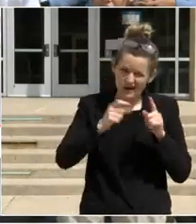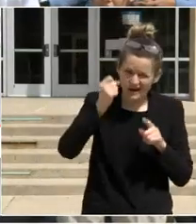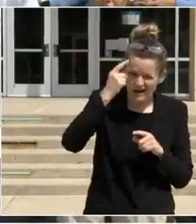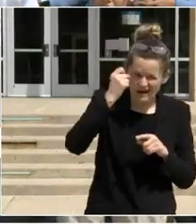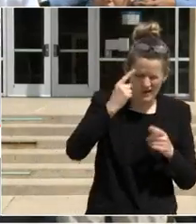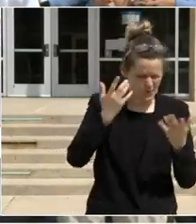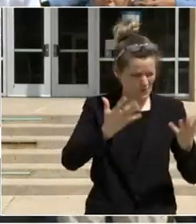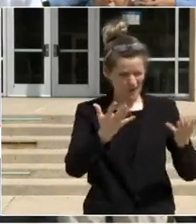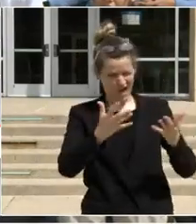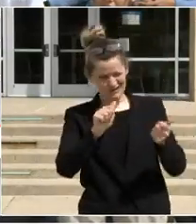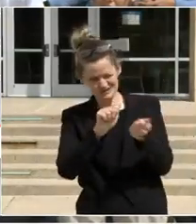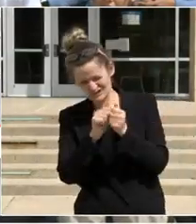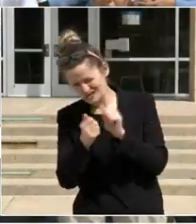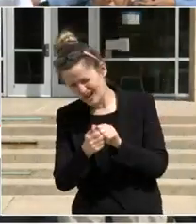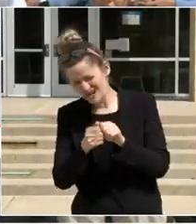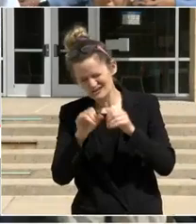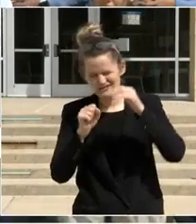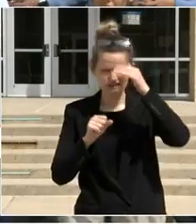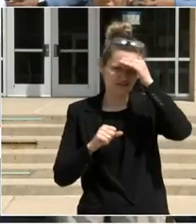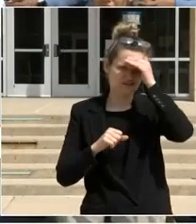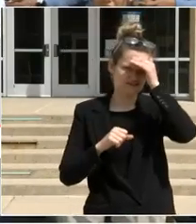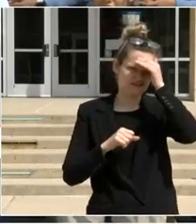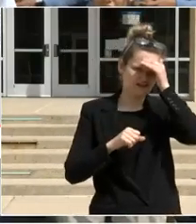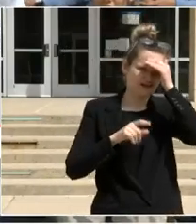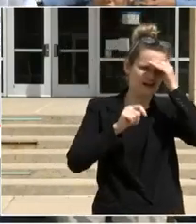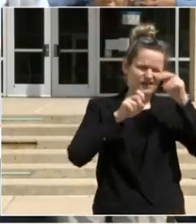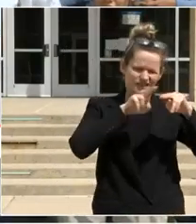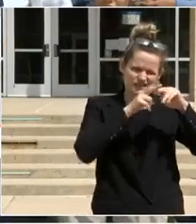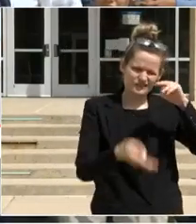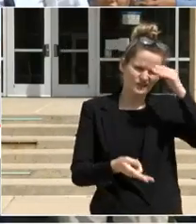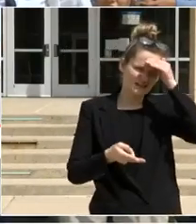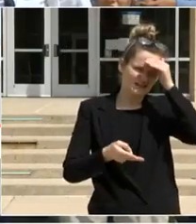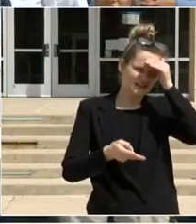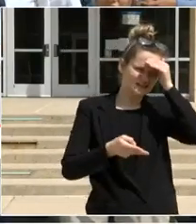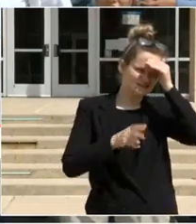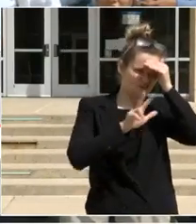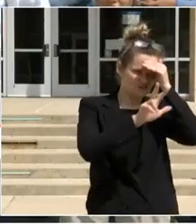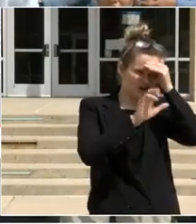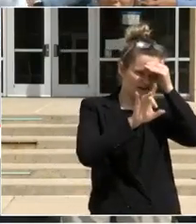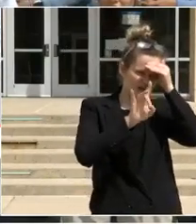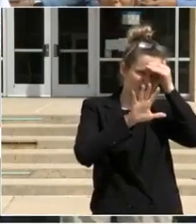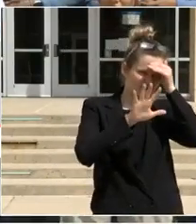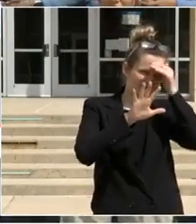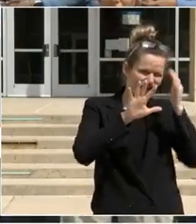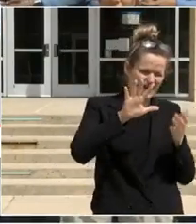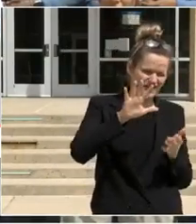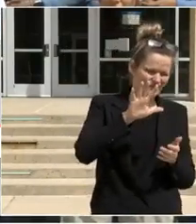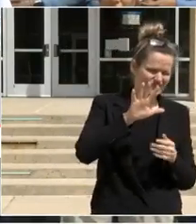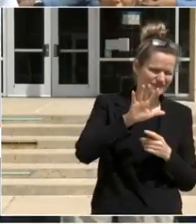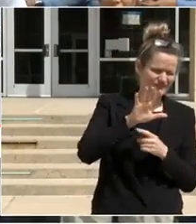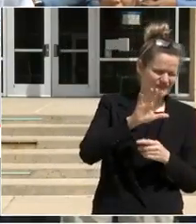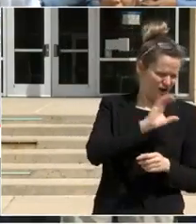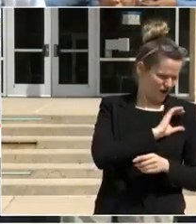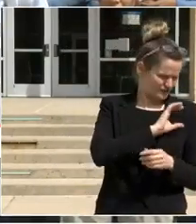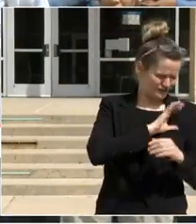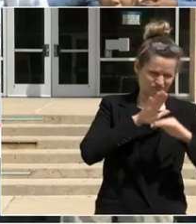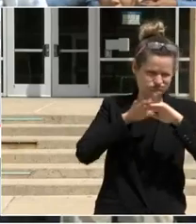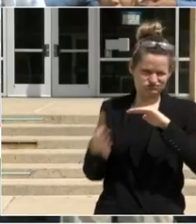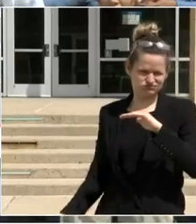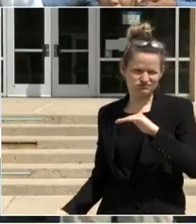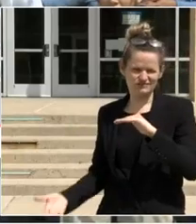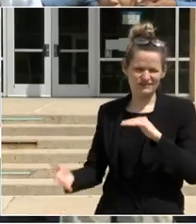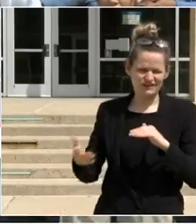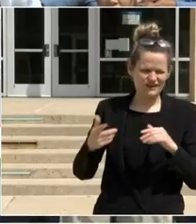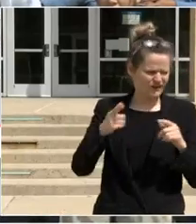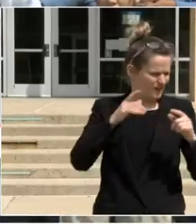from over 3,800 officers to just over 3,500 officers. And we've seen our